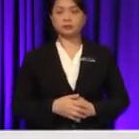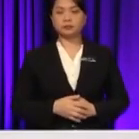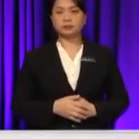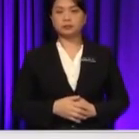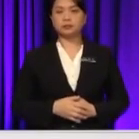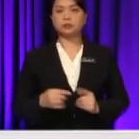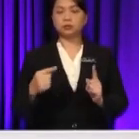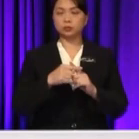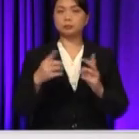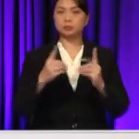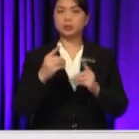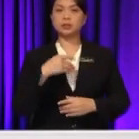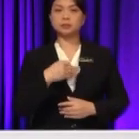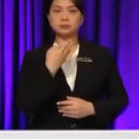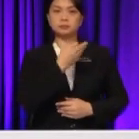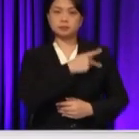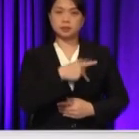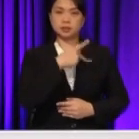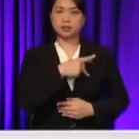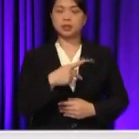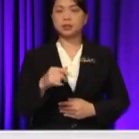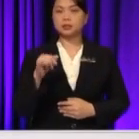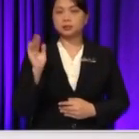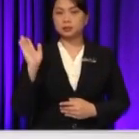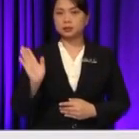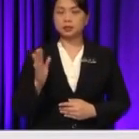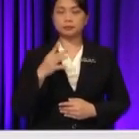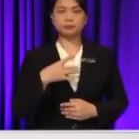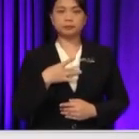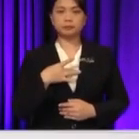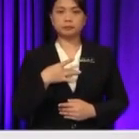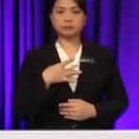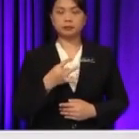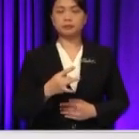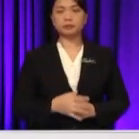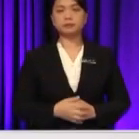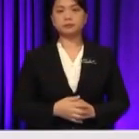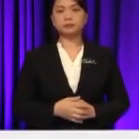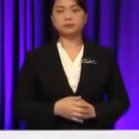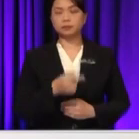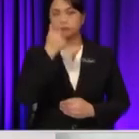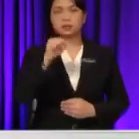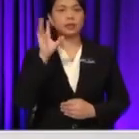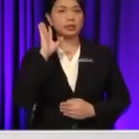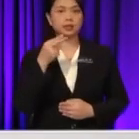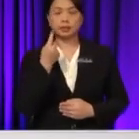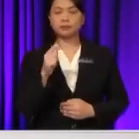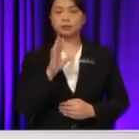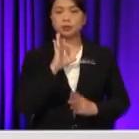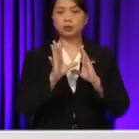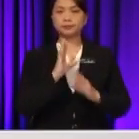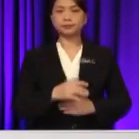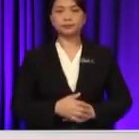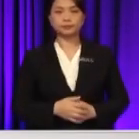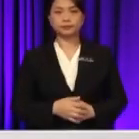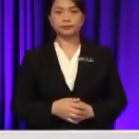Personally, I prefer seeing my friend's face and hearing their voice when we talk. All right, thank you, Irfan. That's a good read. Okay, why don't we